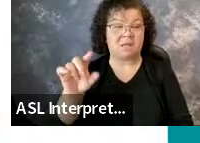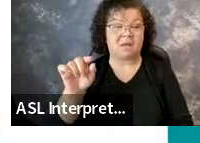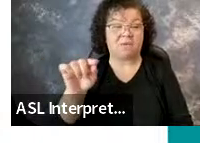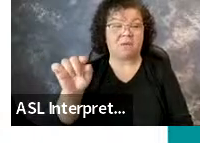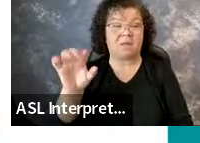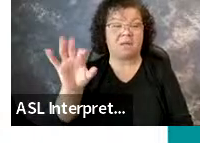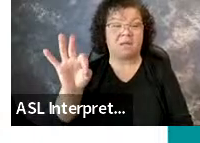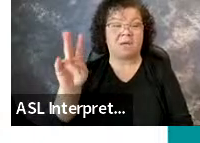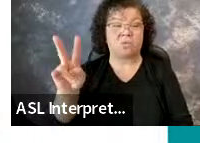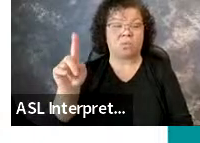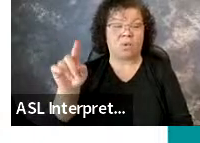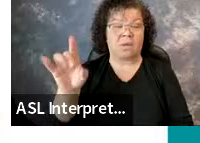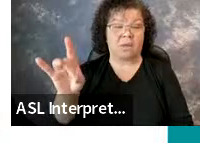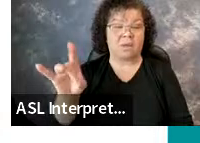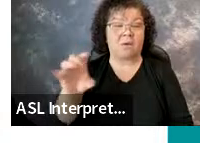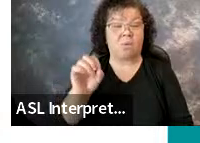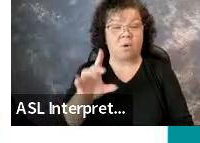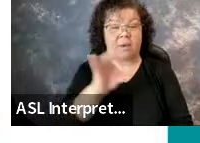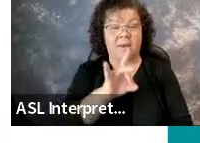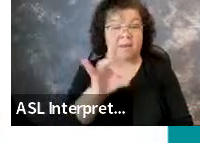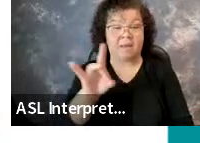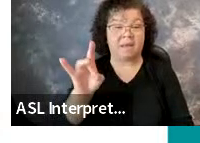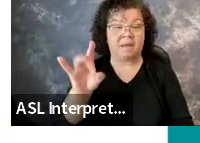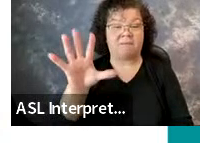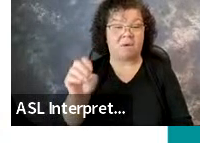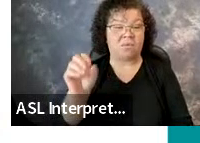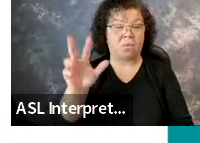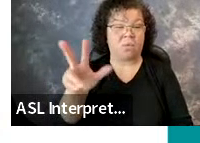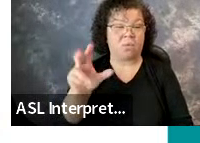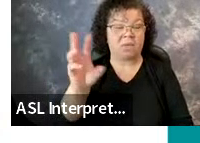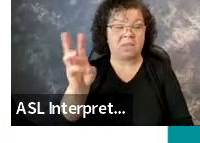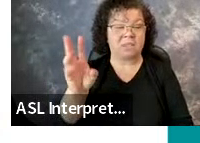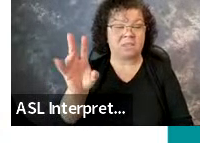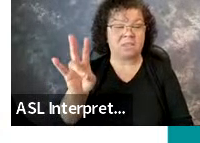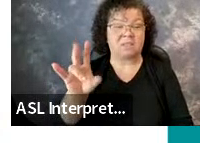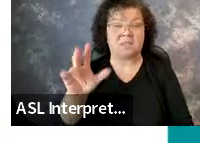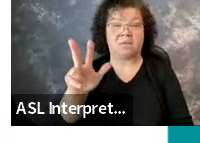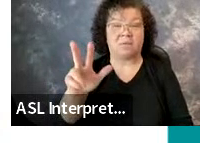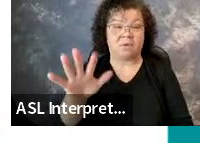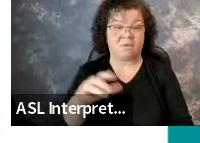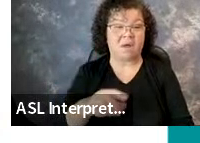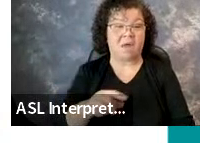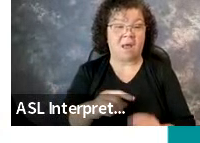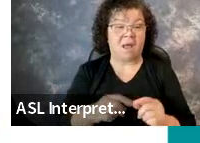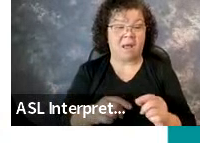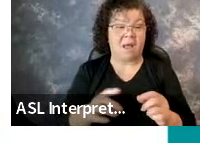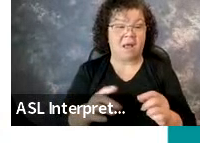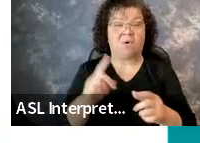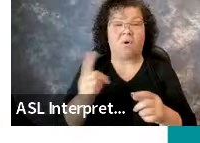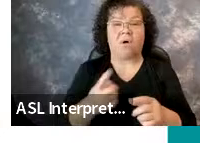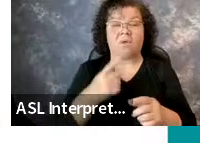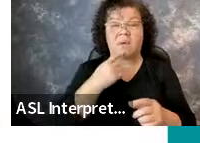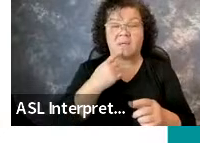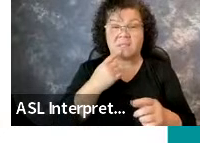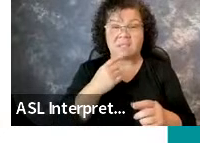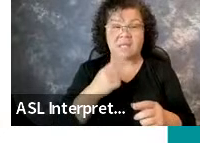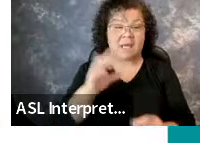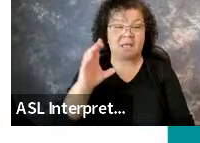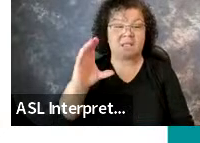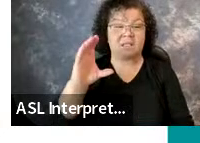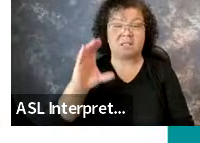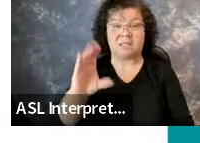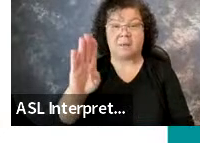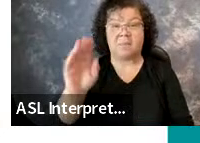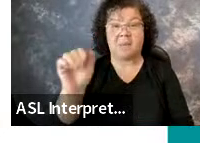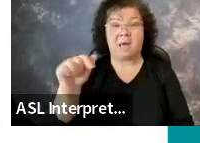888-503-6735 toll free, and state CBAG public comment in your message. Written comments need to explicitly say CBAG